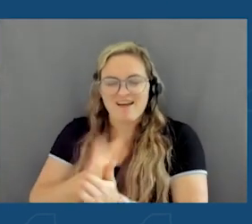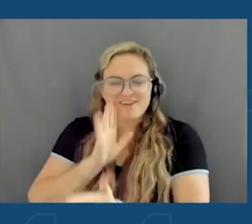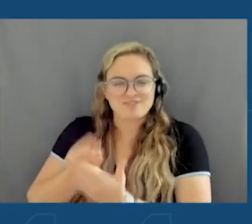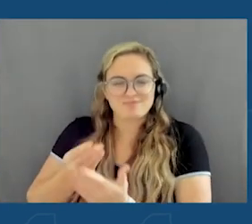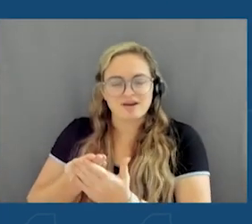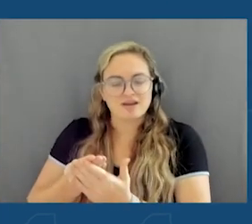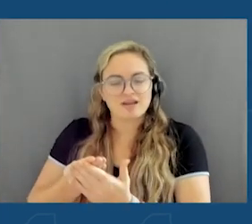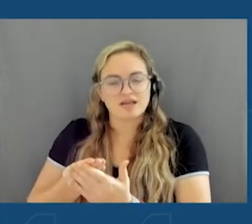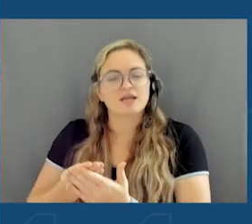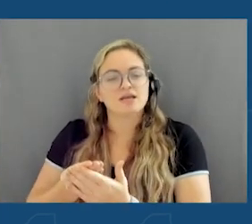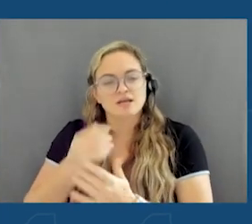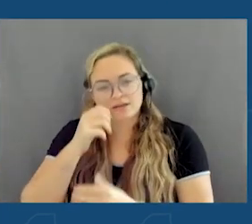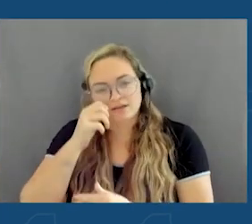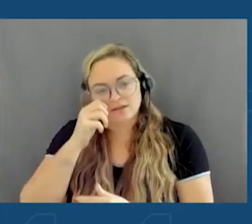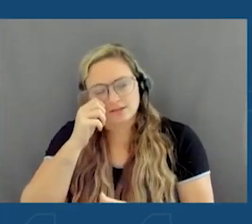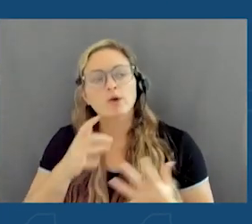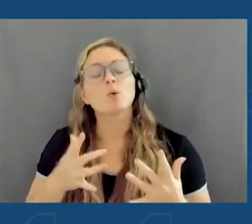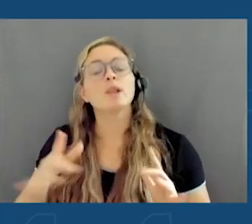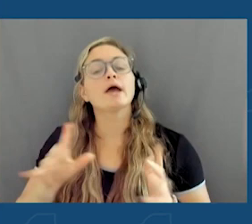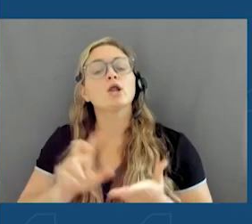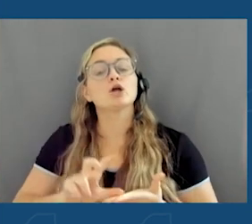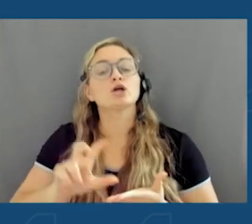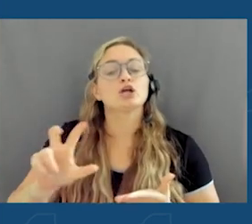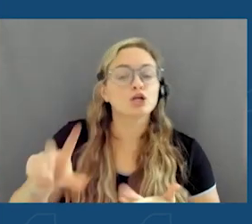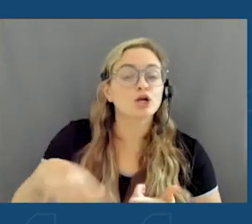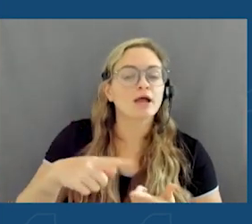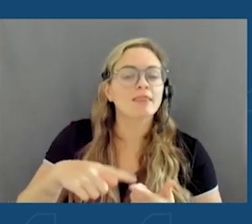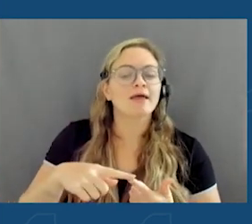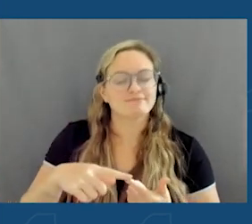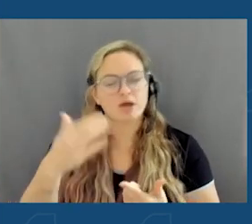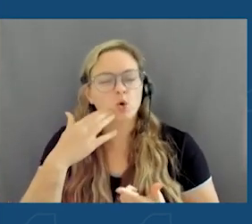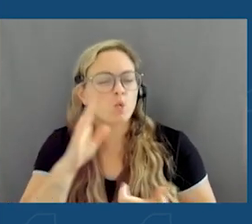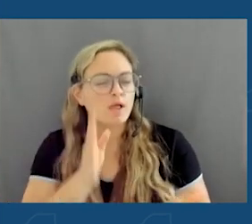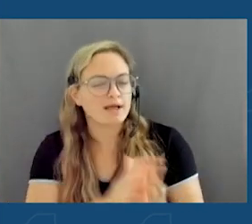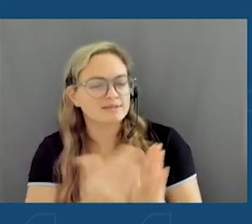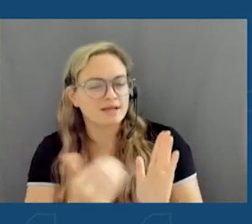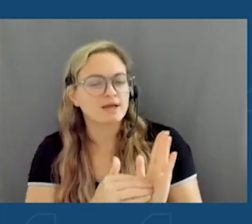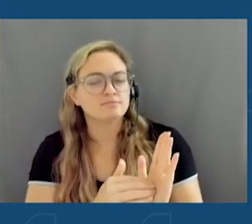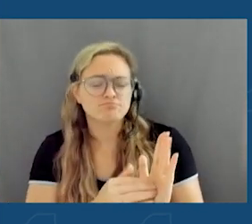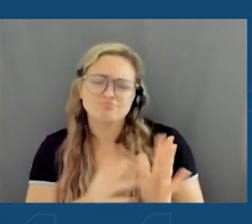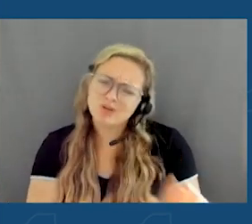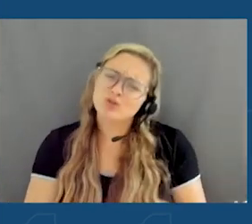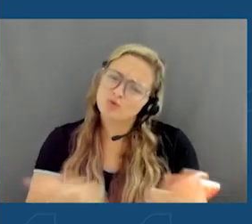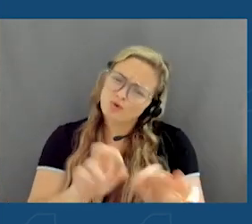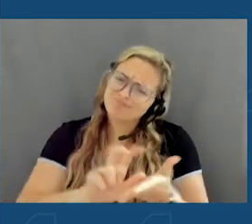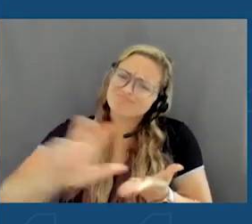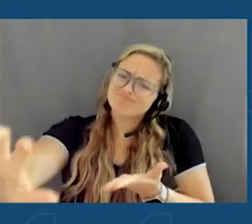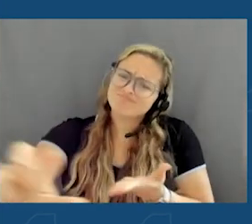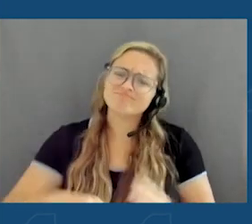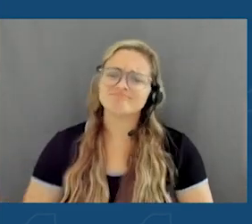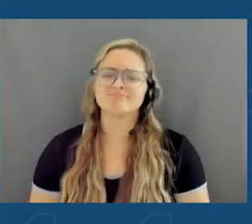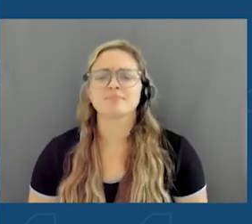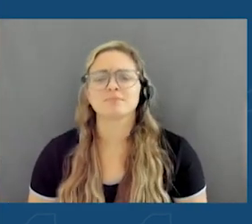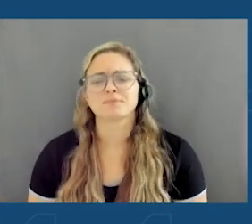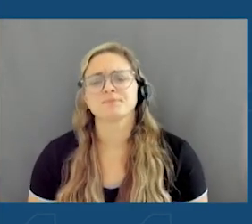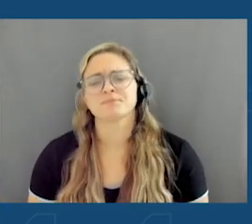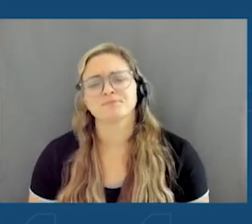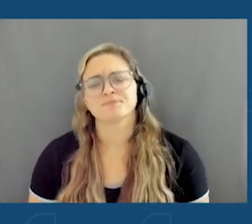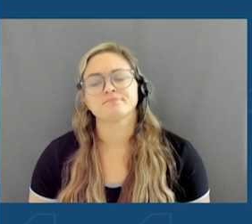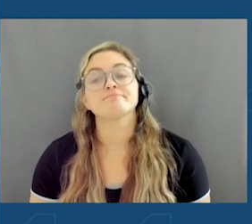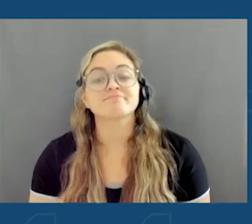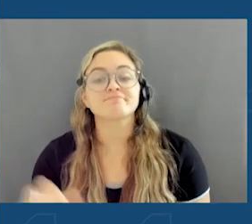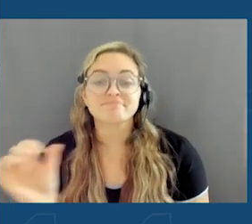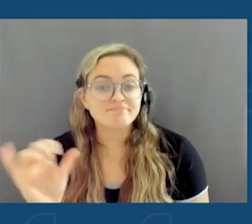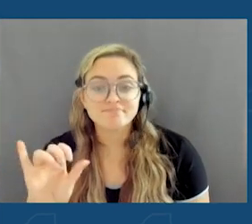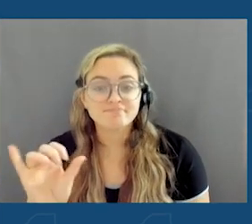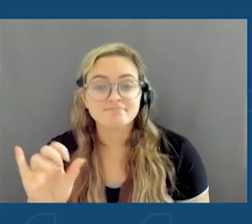with my pockets a little lighter, but that's all right. That's all right. But this is worth investing in. This is worth it. And also, what is